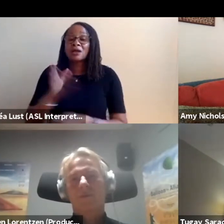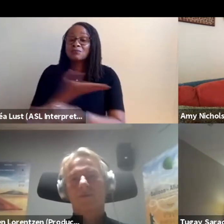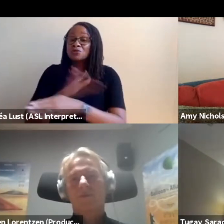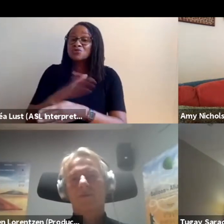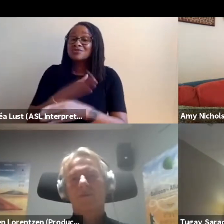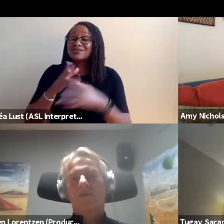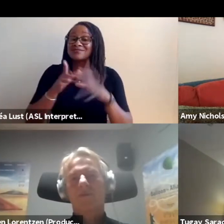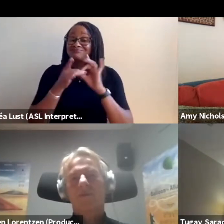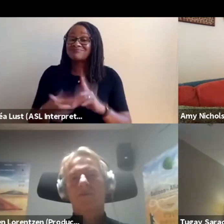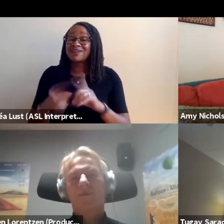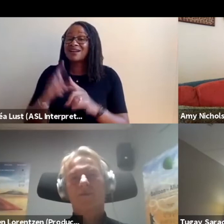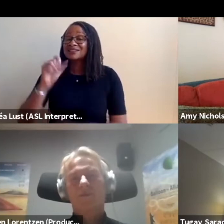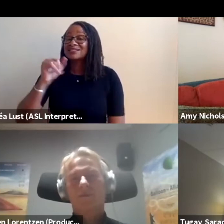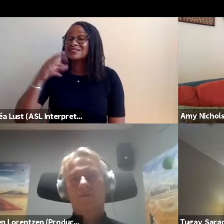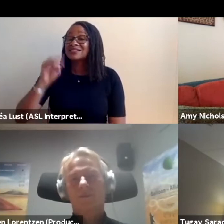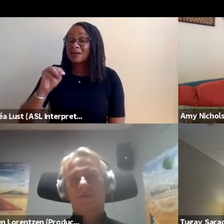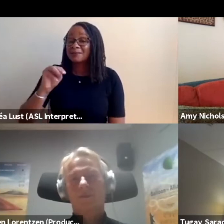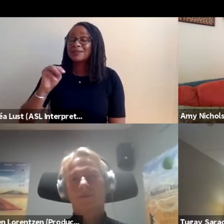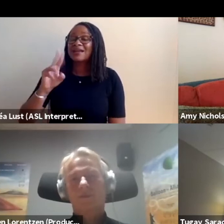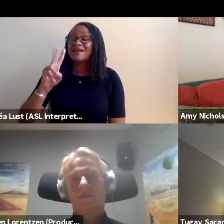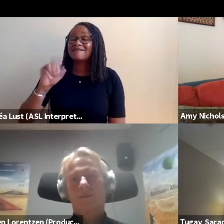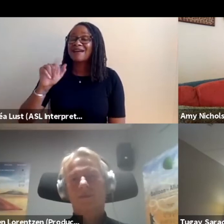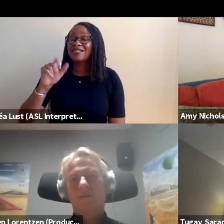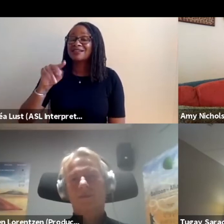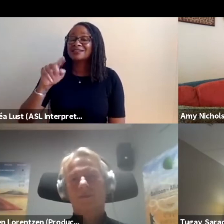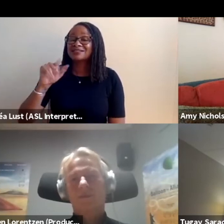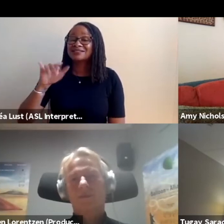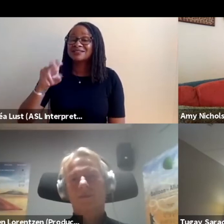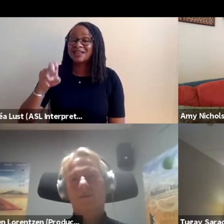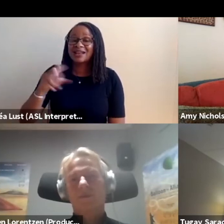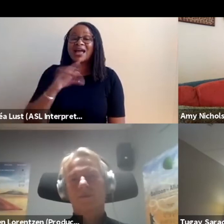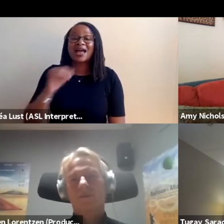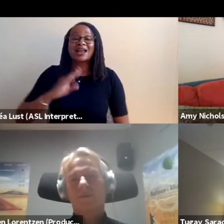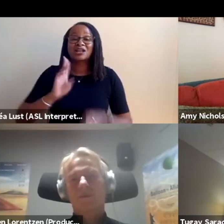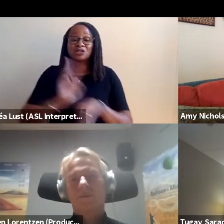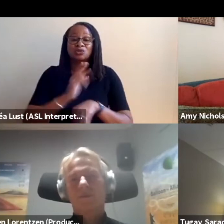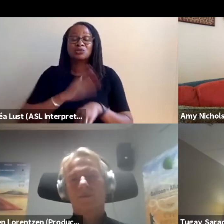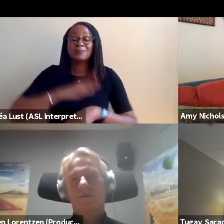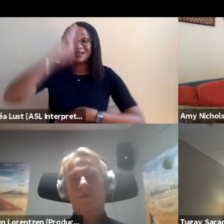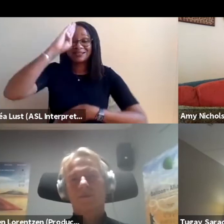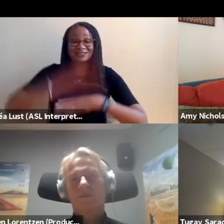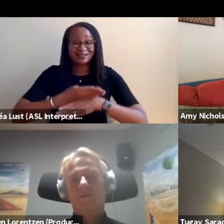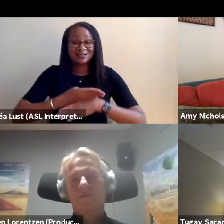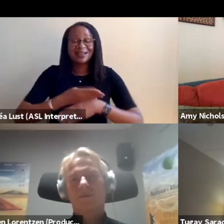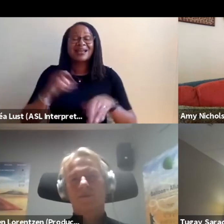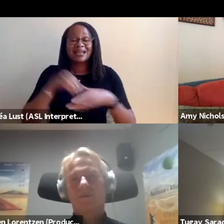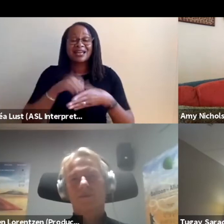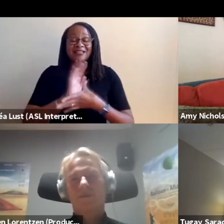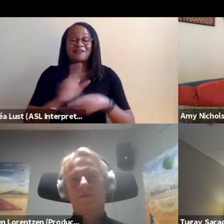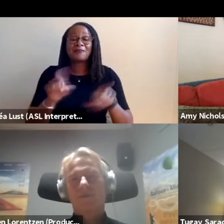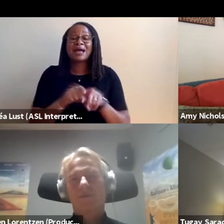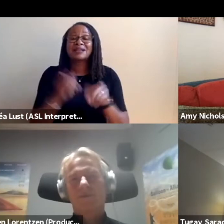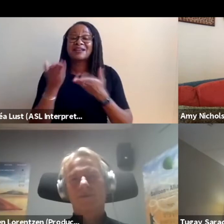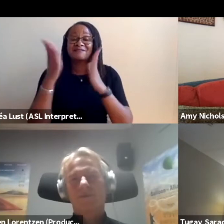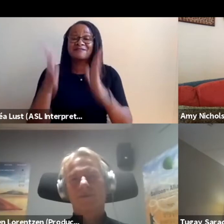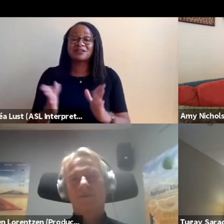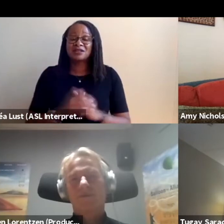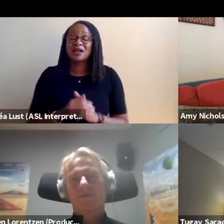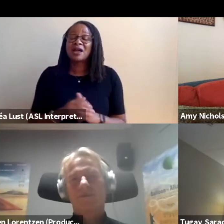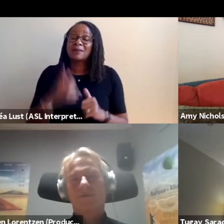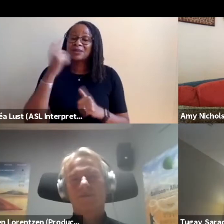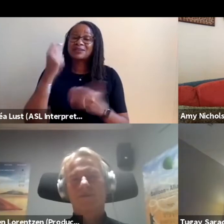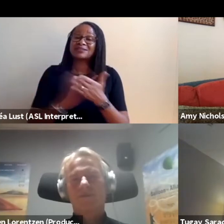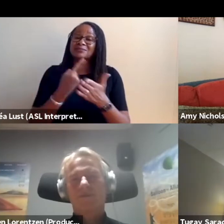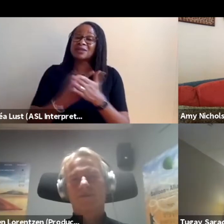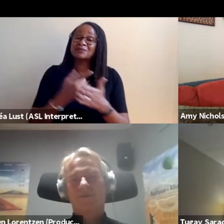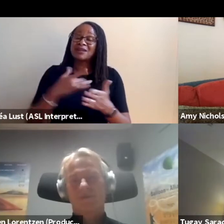Valentine. And also I use my sons in this film as advisors, because sometimes I feel like when I come